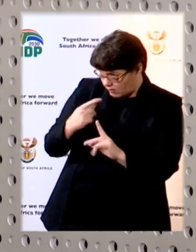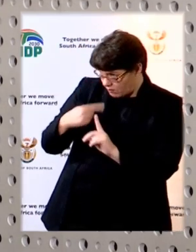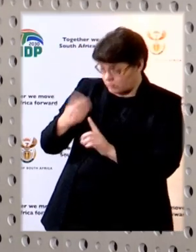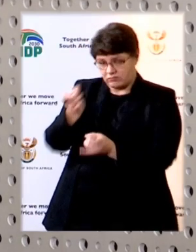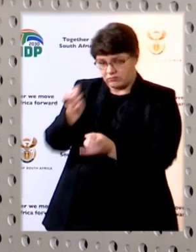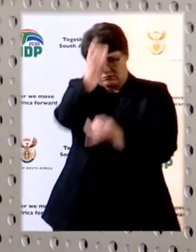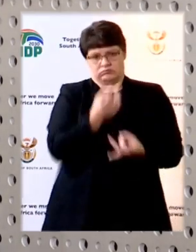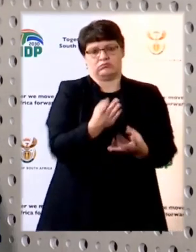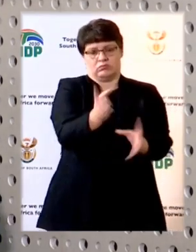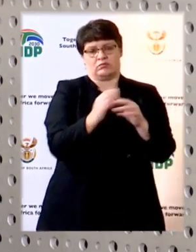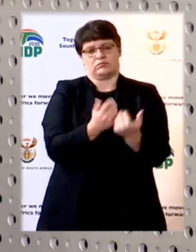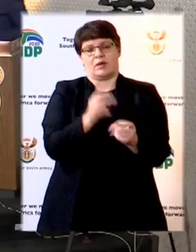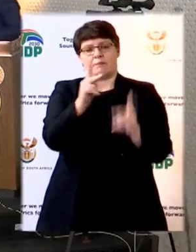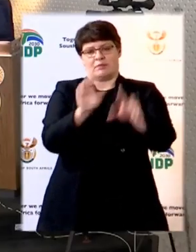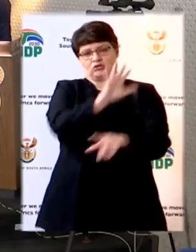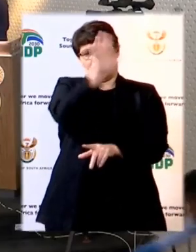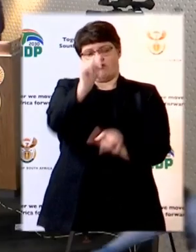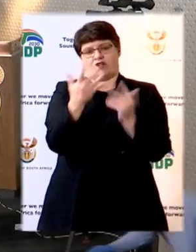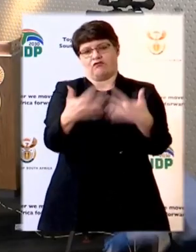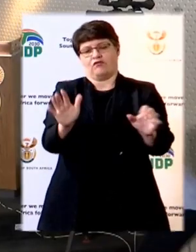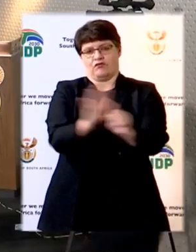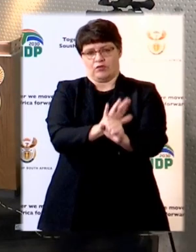and address the nation. Thank you.